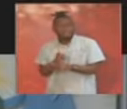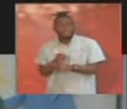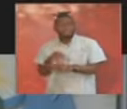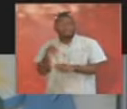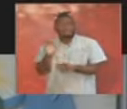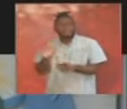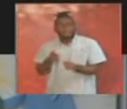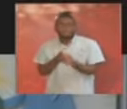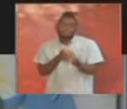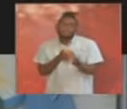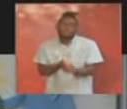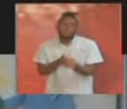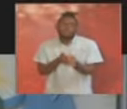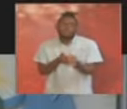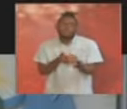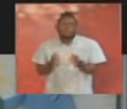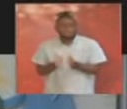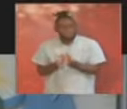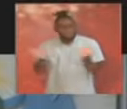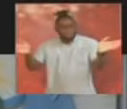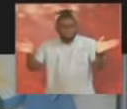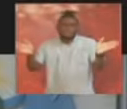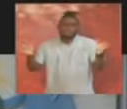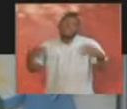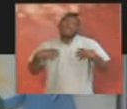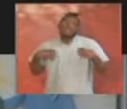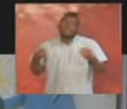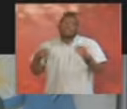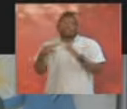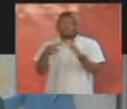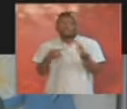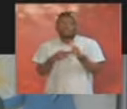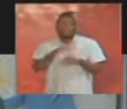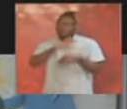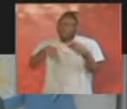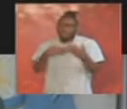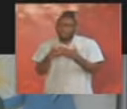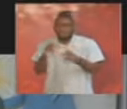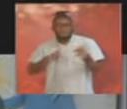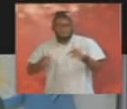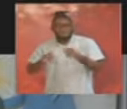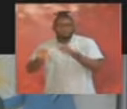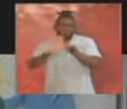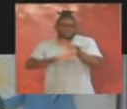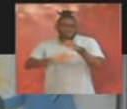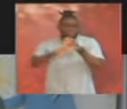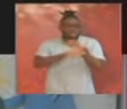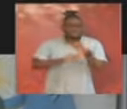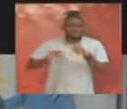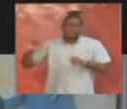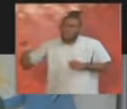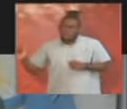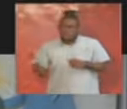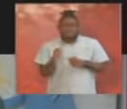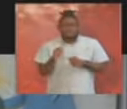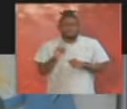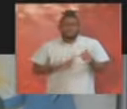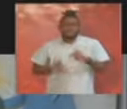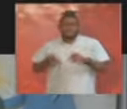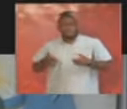COVID-19 protocols are there for the benefit of everyone, to protect everyone. So let us continue to work